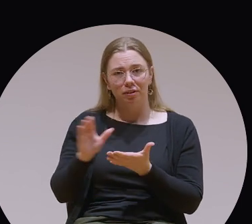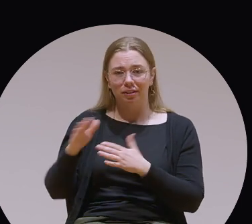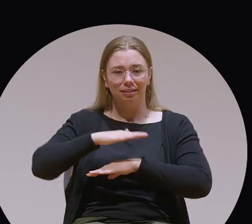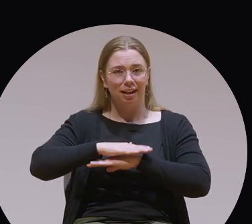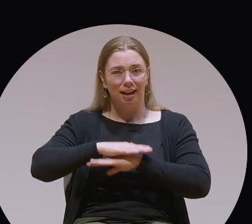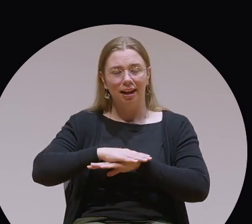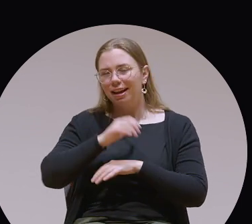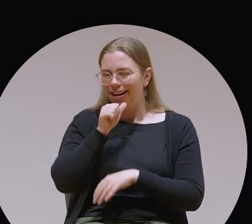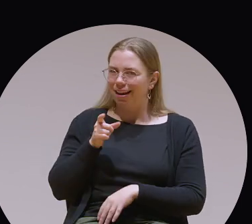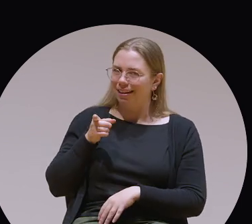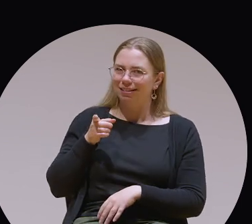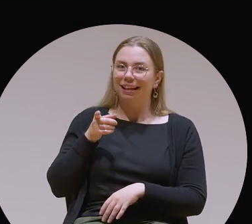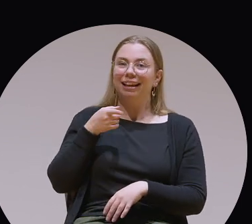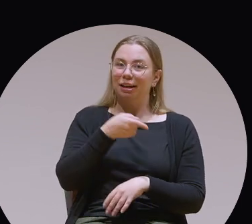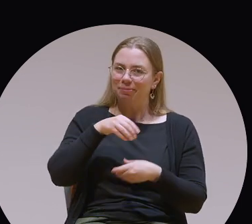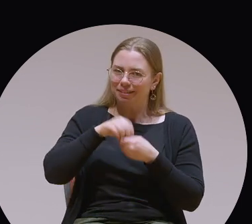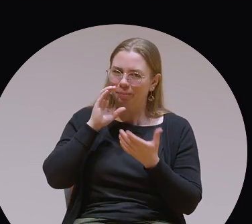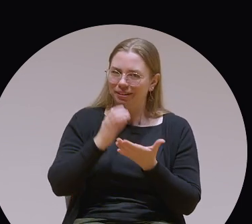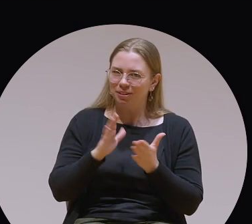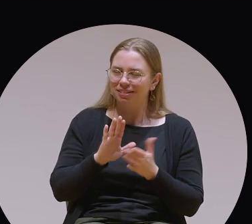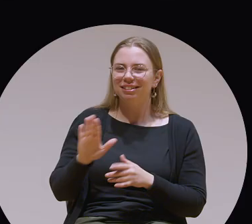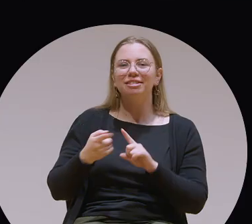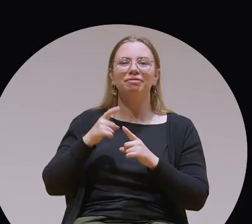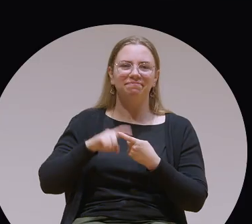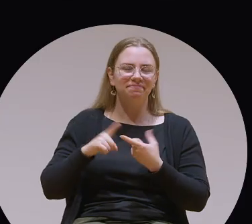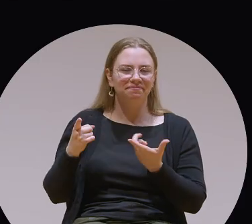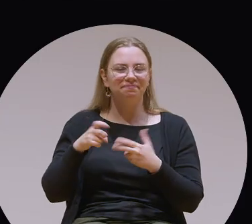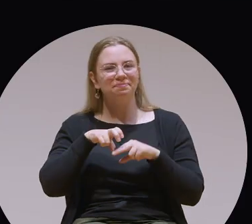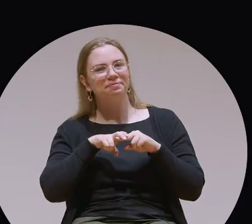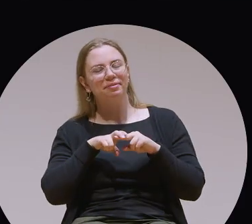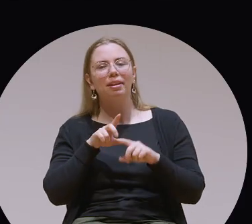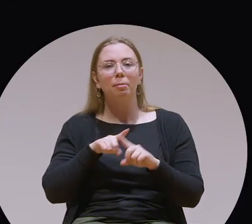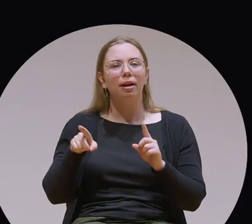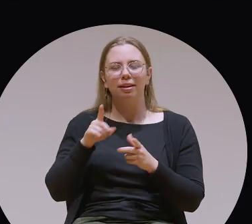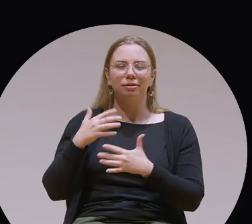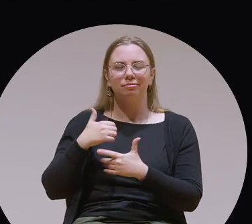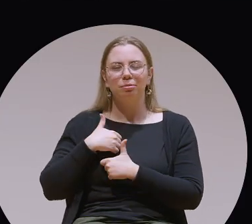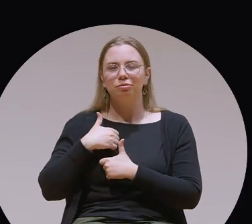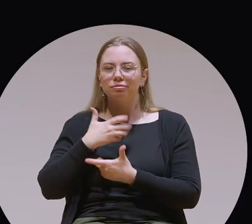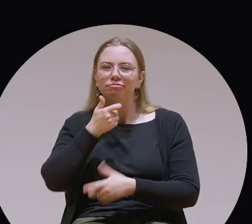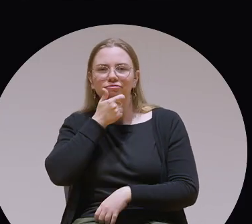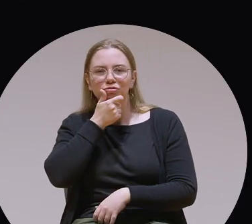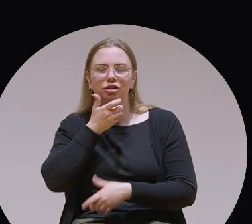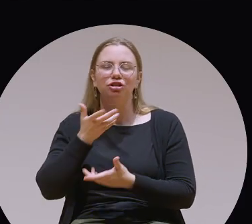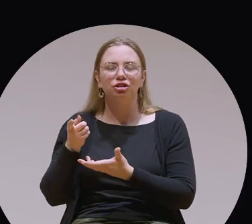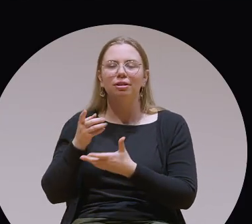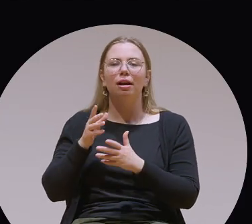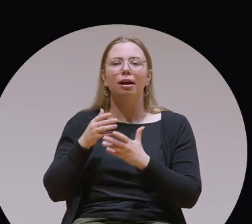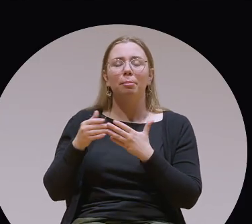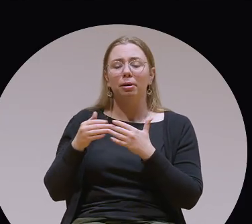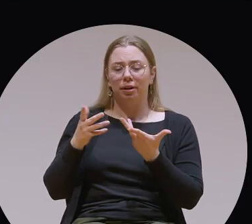is his companion, who was a British Air Force officer called Peter Pitt Millward. But he surrounded himself with the